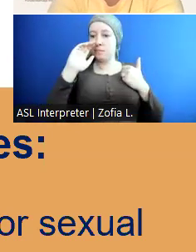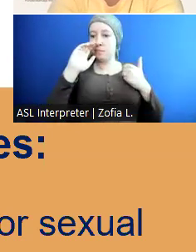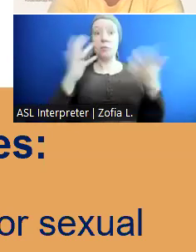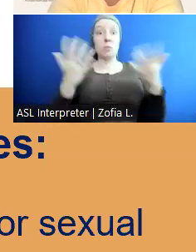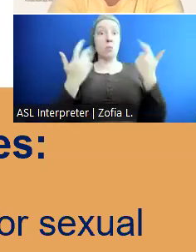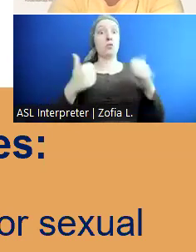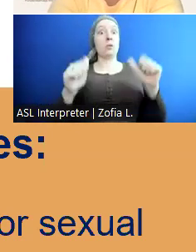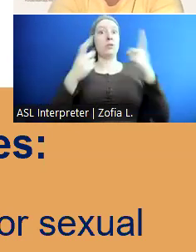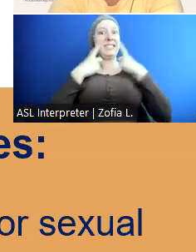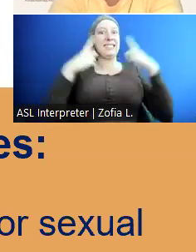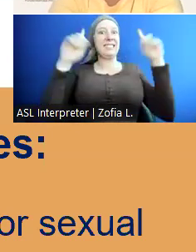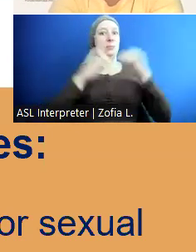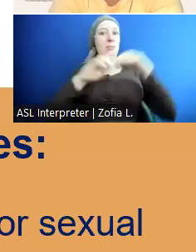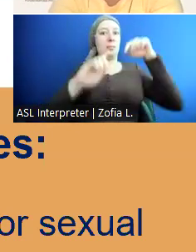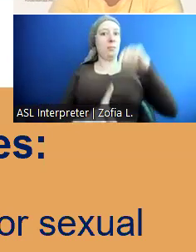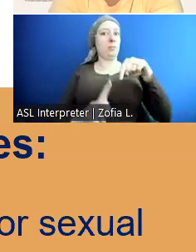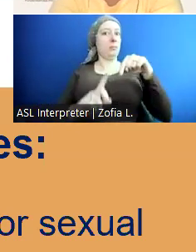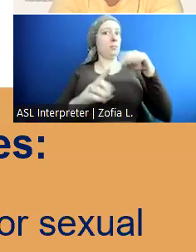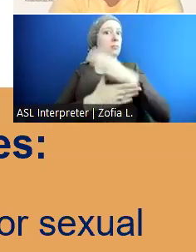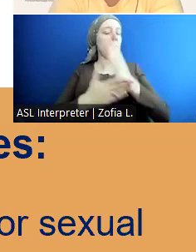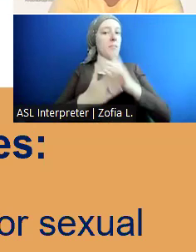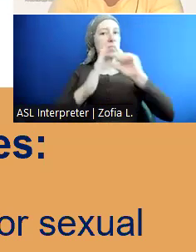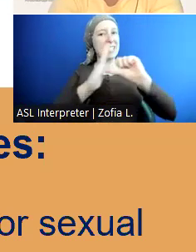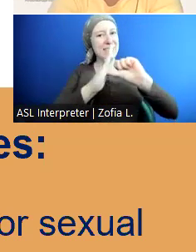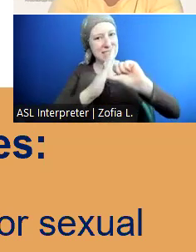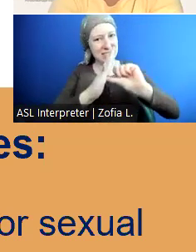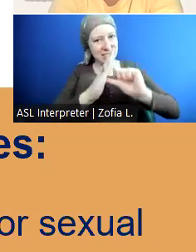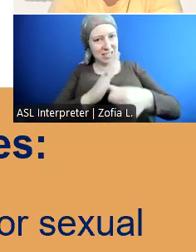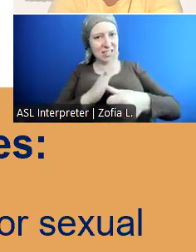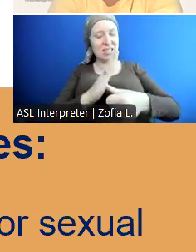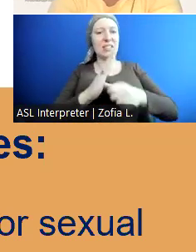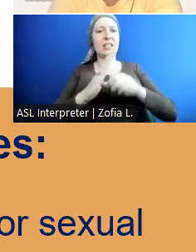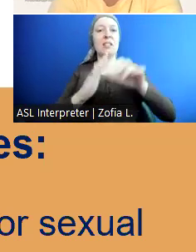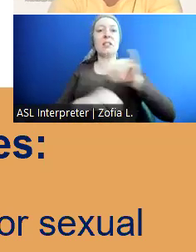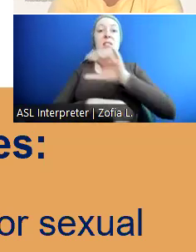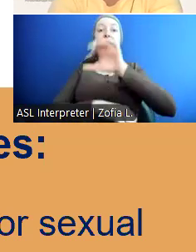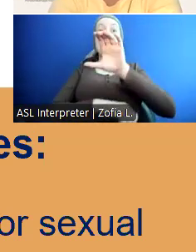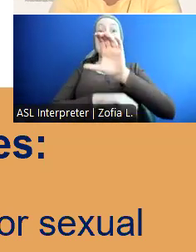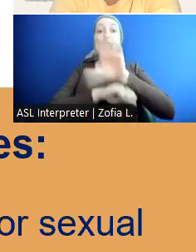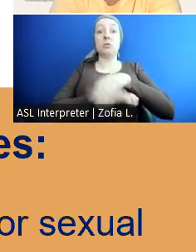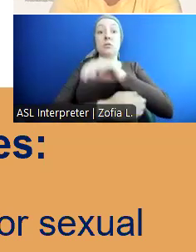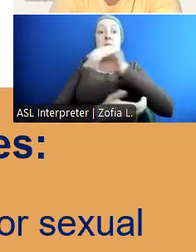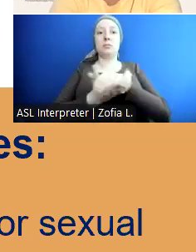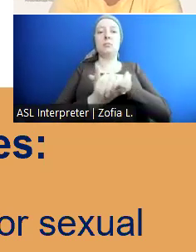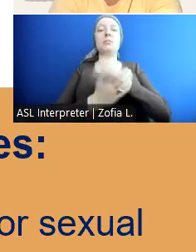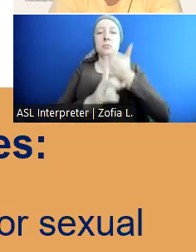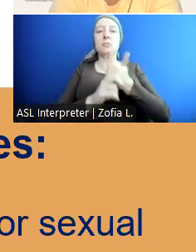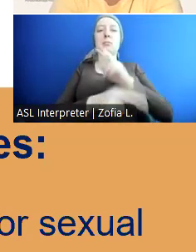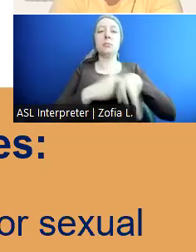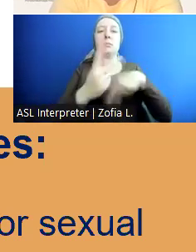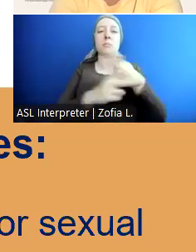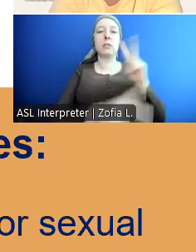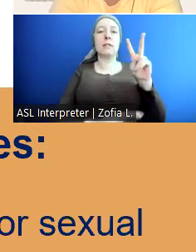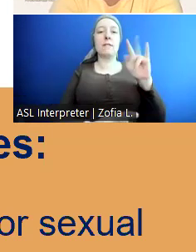with this section is to really drive home the fact that forced marriage is a form of violence. It's a